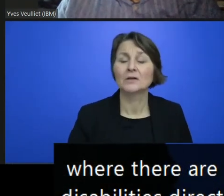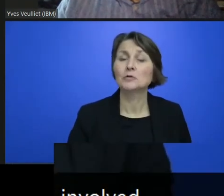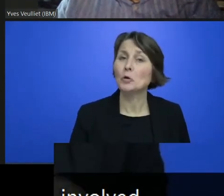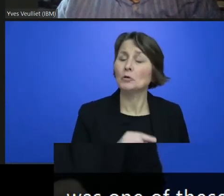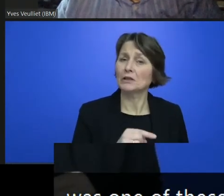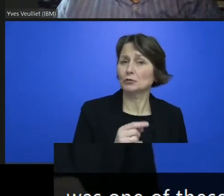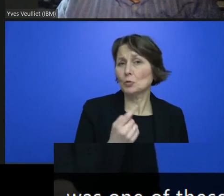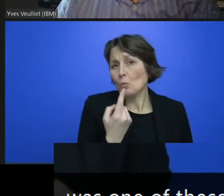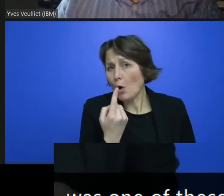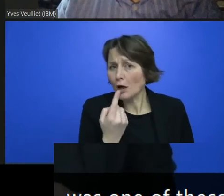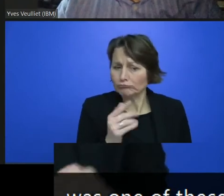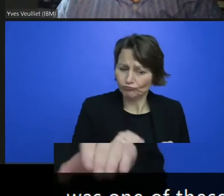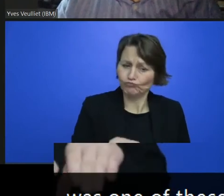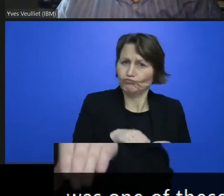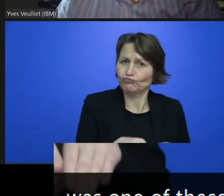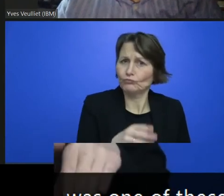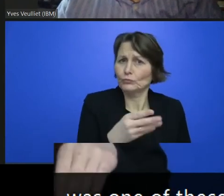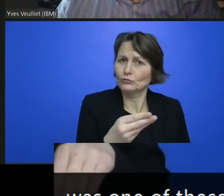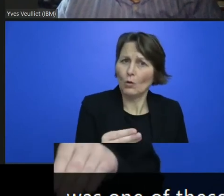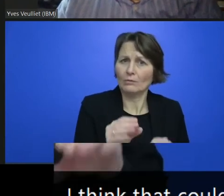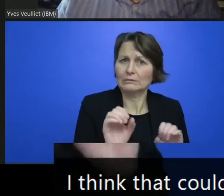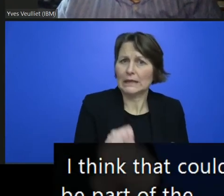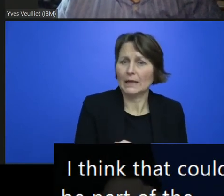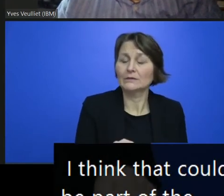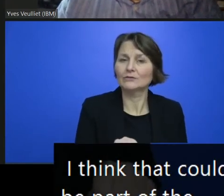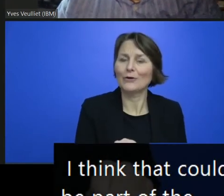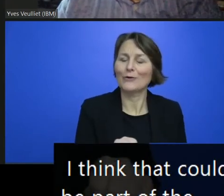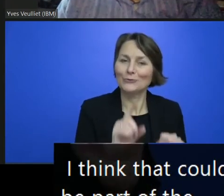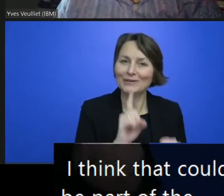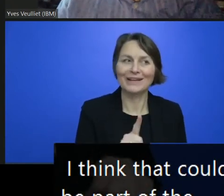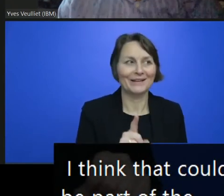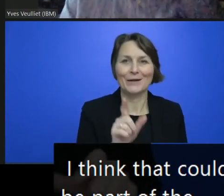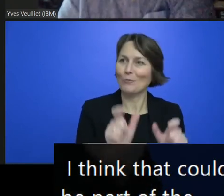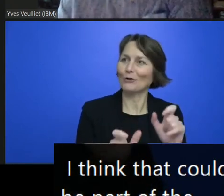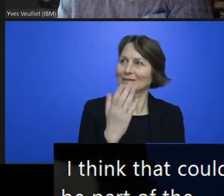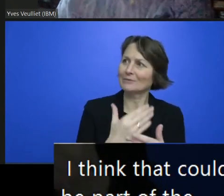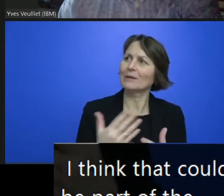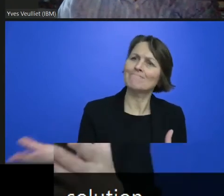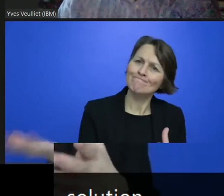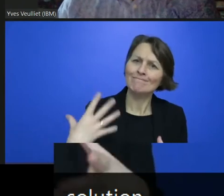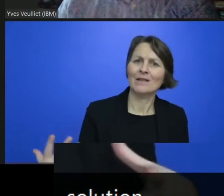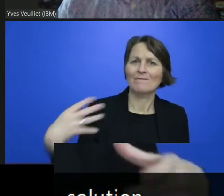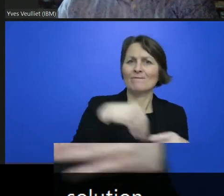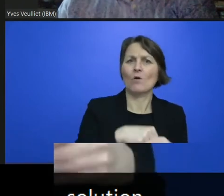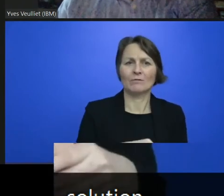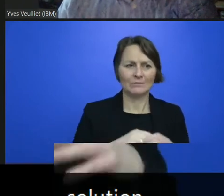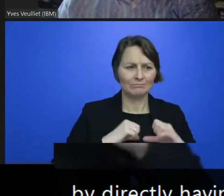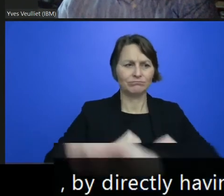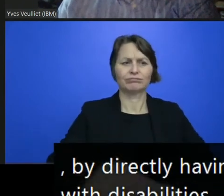already, to take that dimension into account by directly having people with disabilities part of these R&D